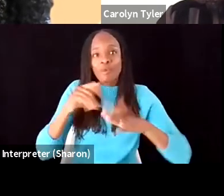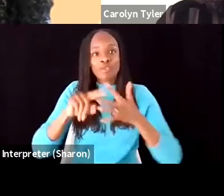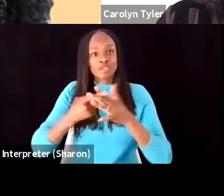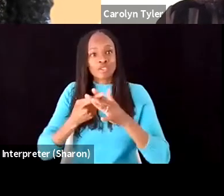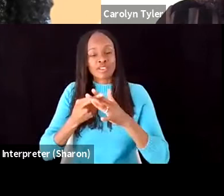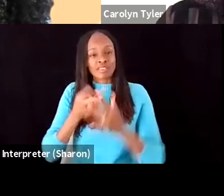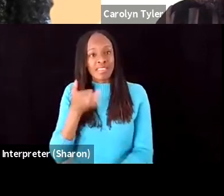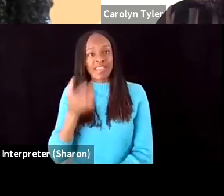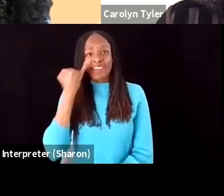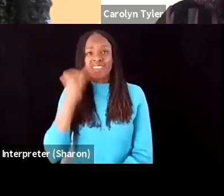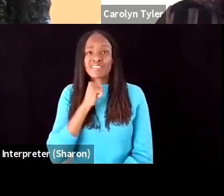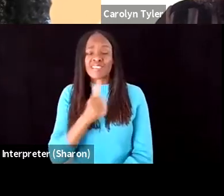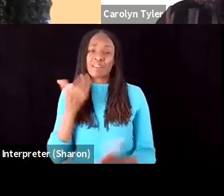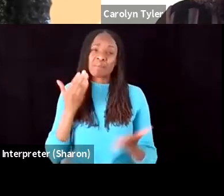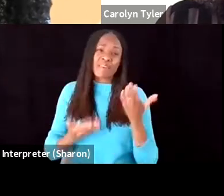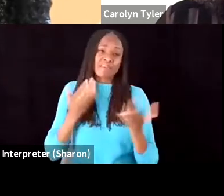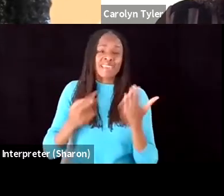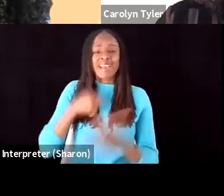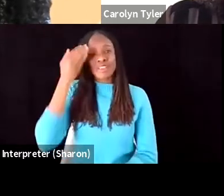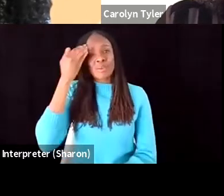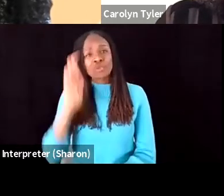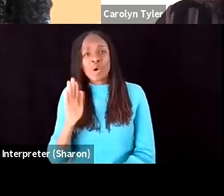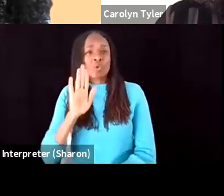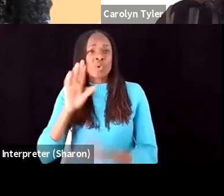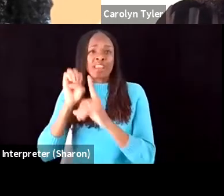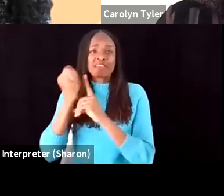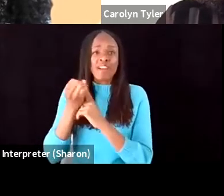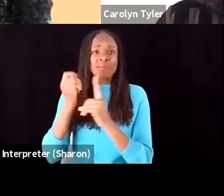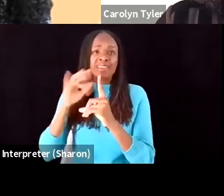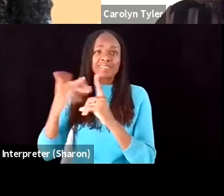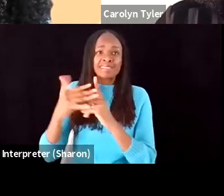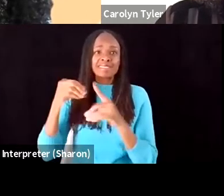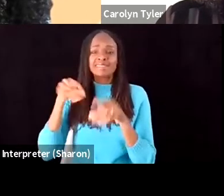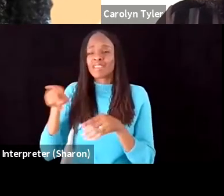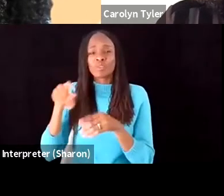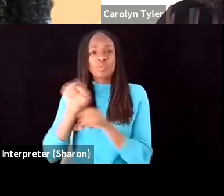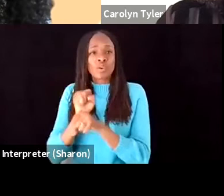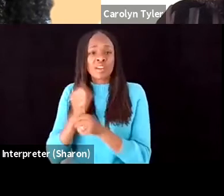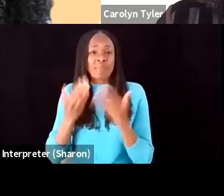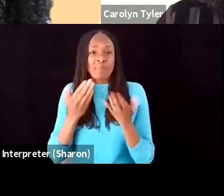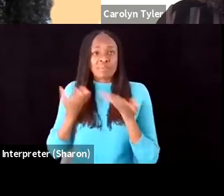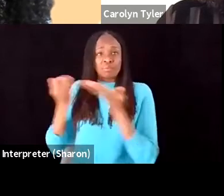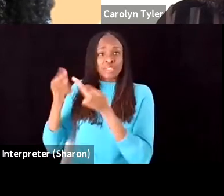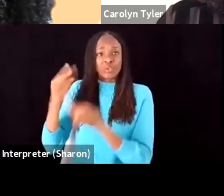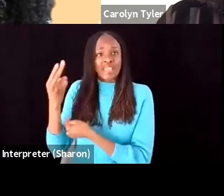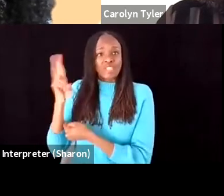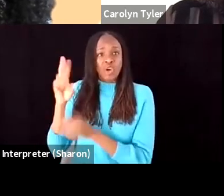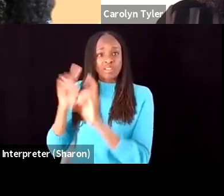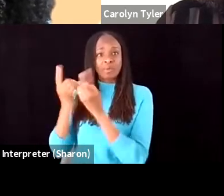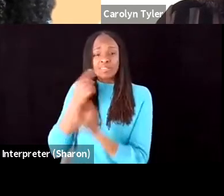not, maybe, I don't know what people's environments are like at work, maybe take it to your HR department and say, I don't know how to address this. But